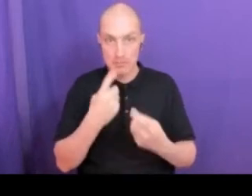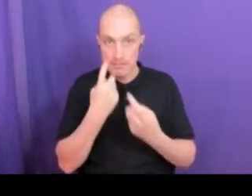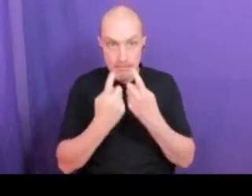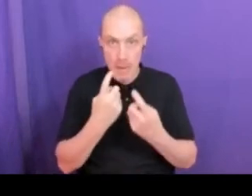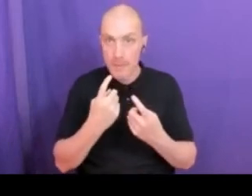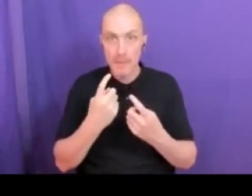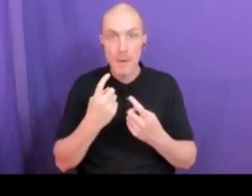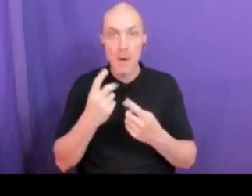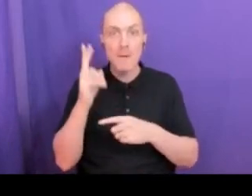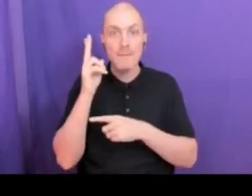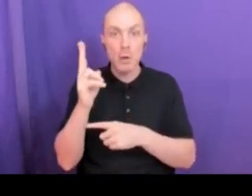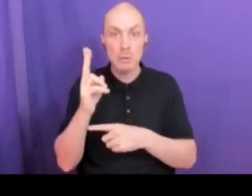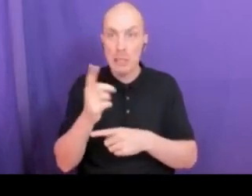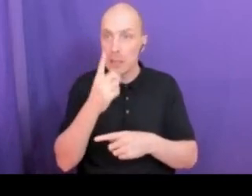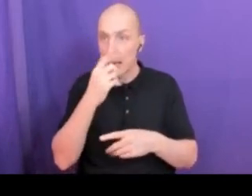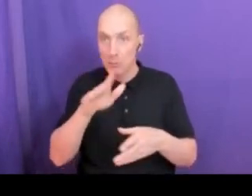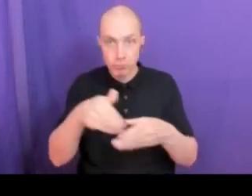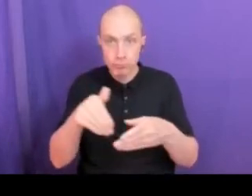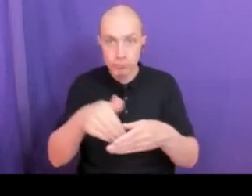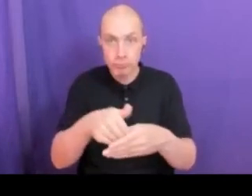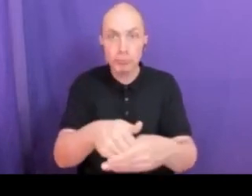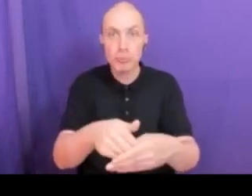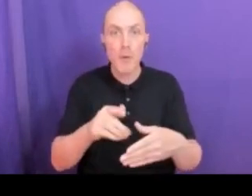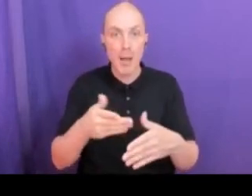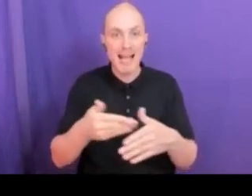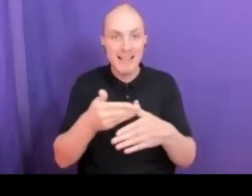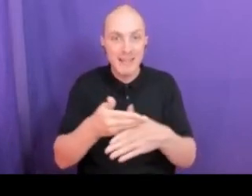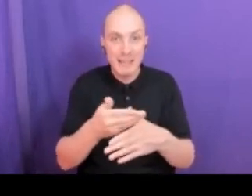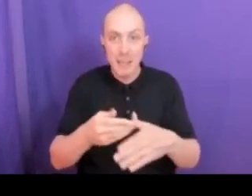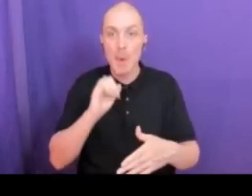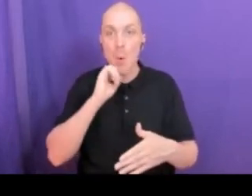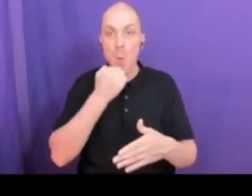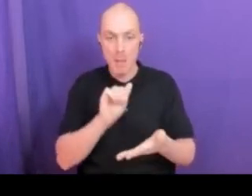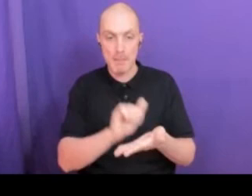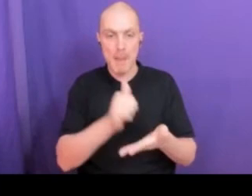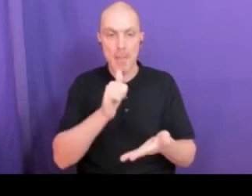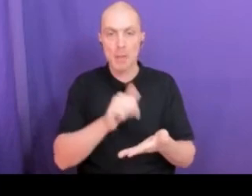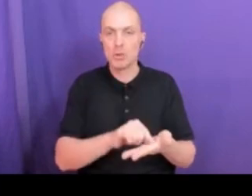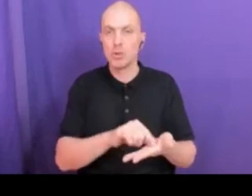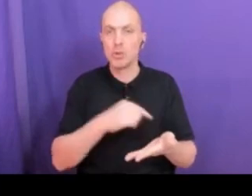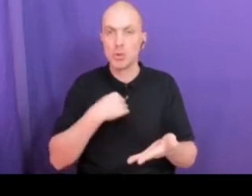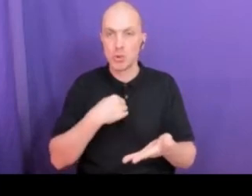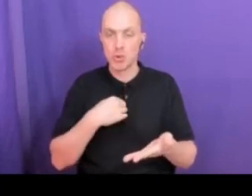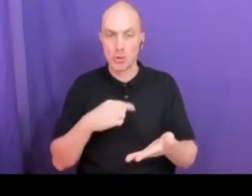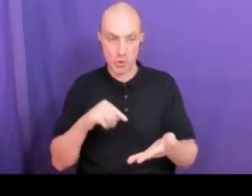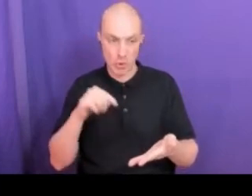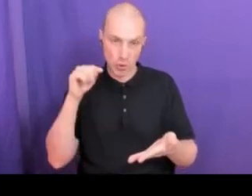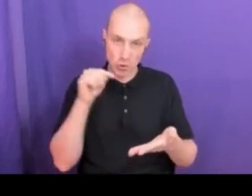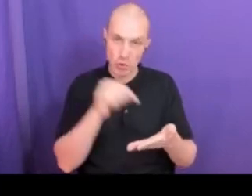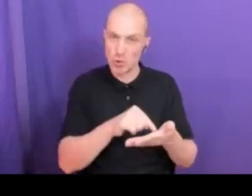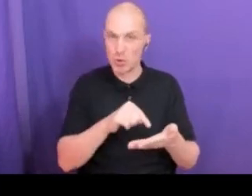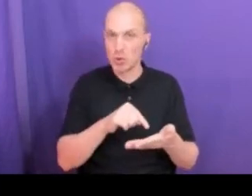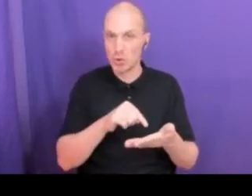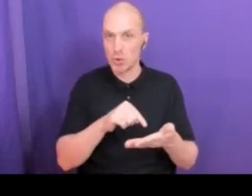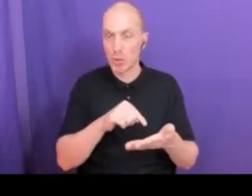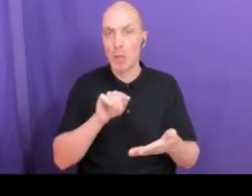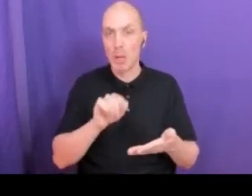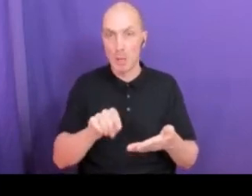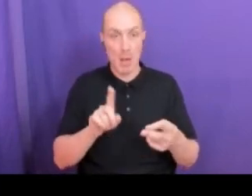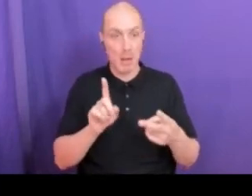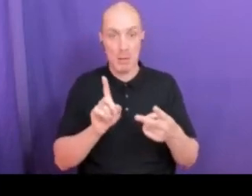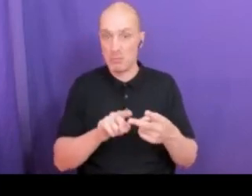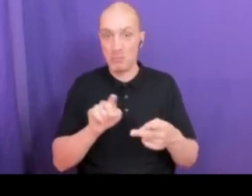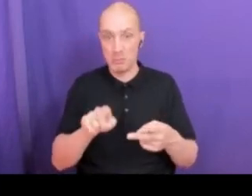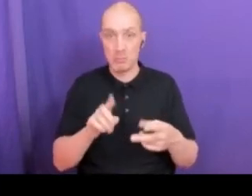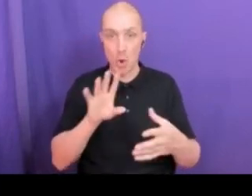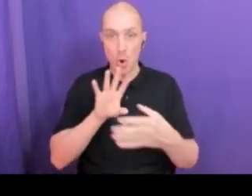those opportunities through that newsletter. So that would probably be the first port of call. And obviously all of our contact details, please feel free to get in touch with any of us if you